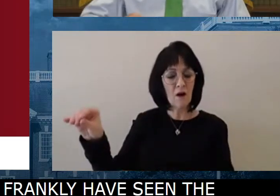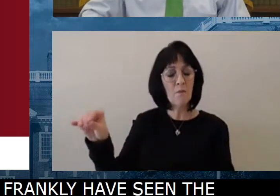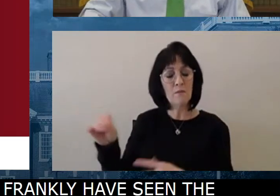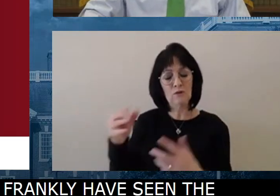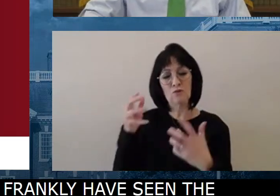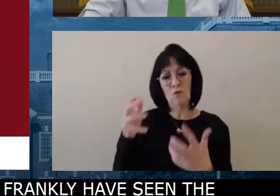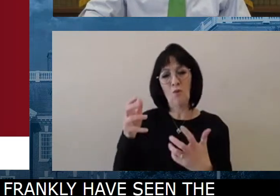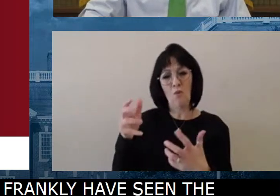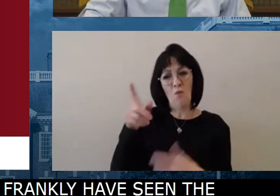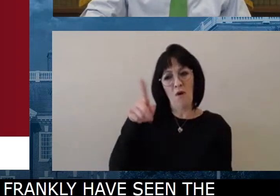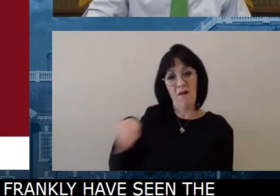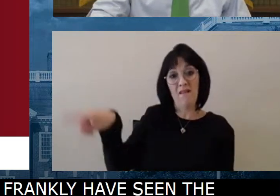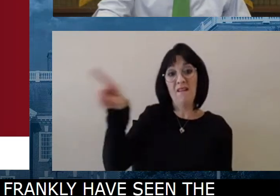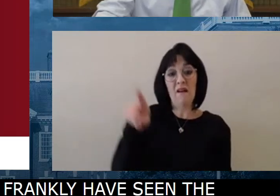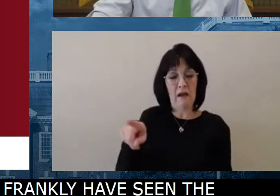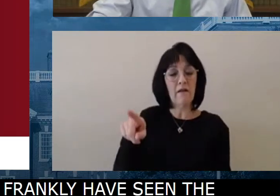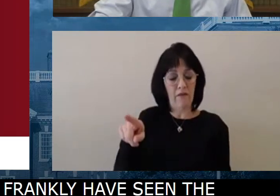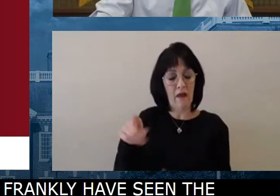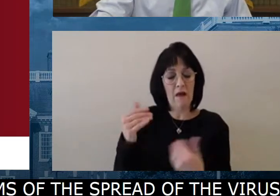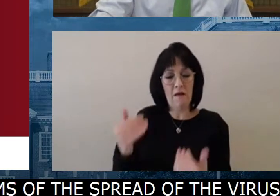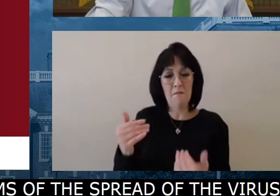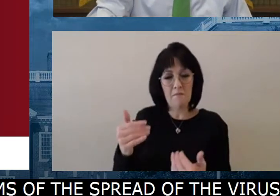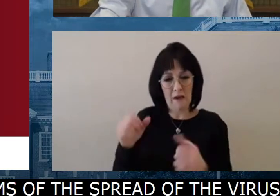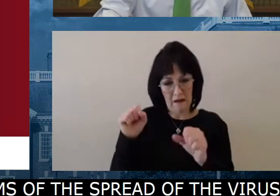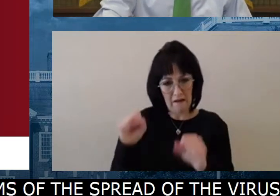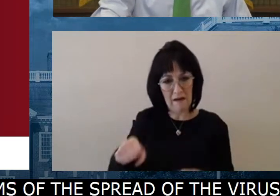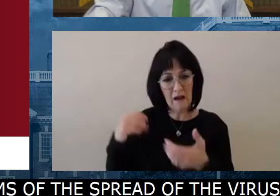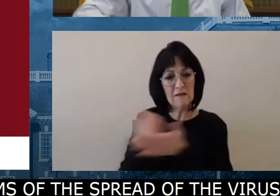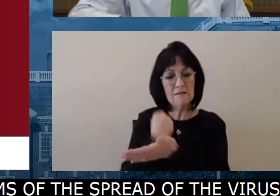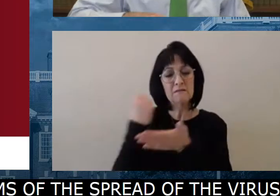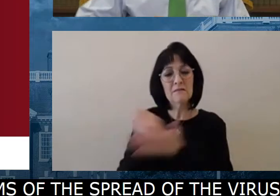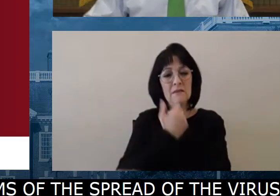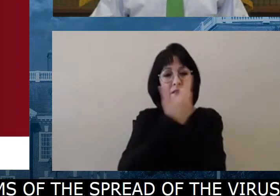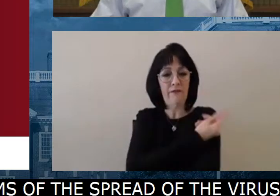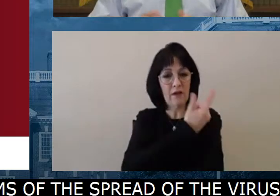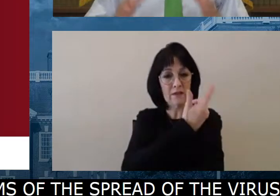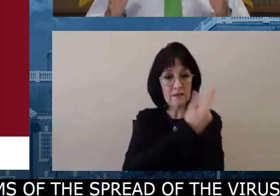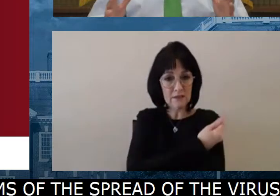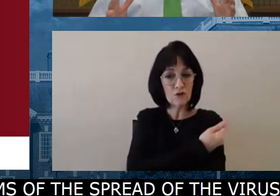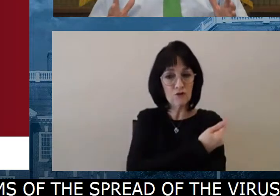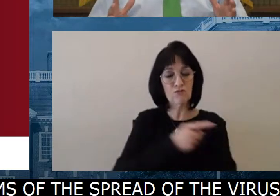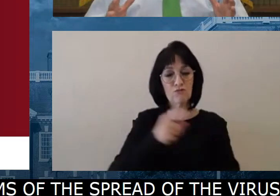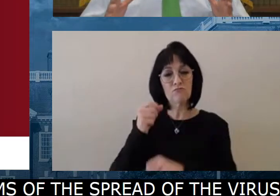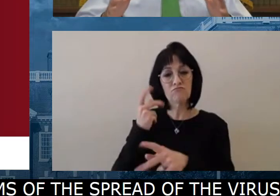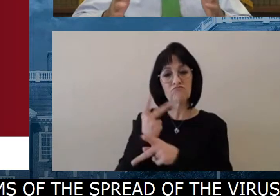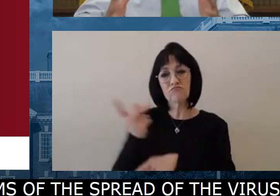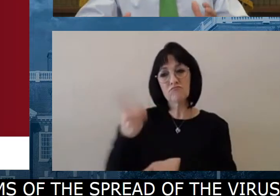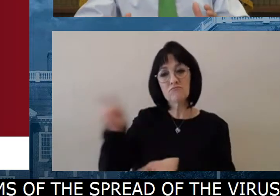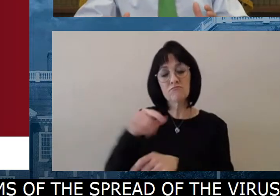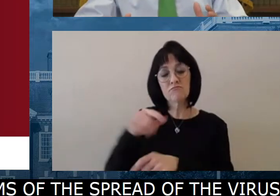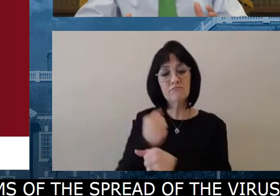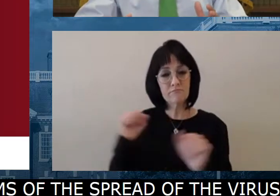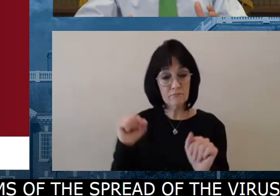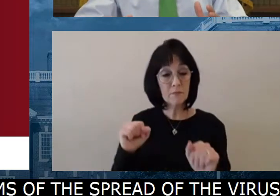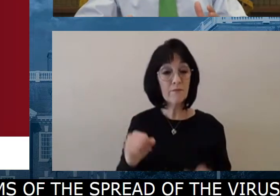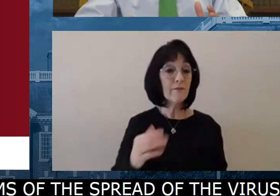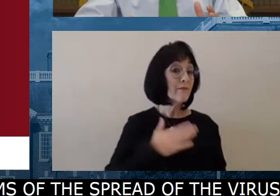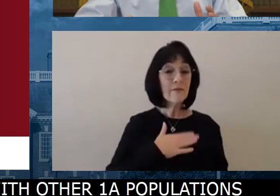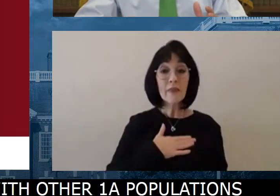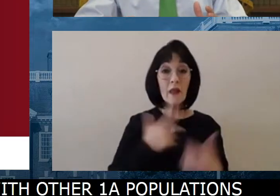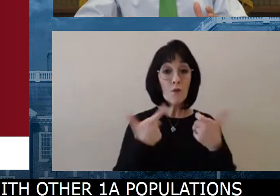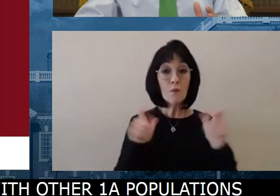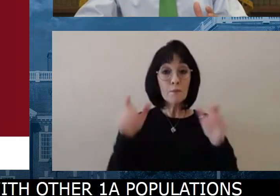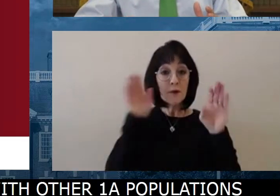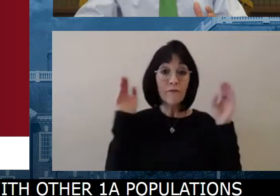make sure that they can get vaccinated and continue to do that work. One of our major focuses and biggest challenges,